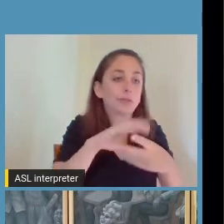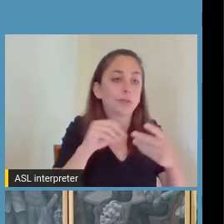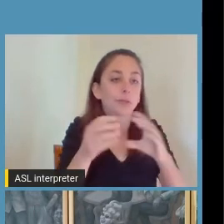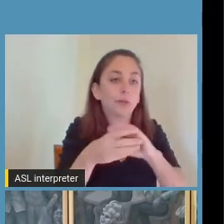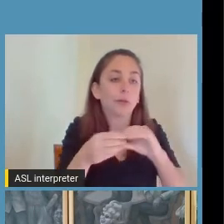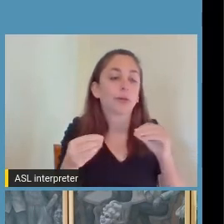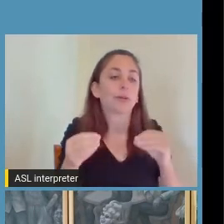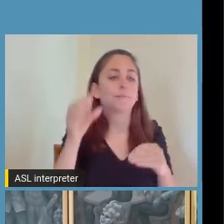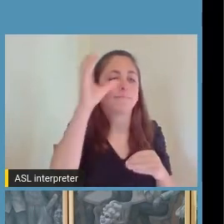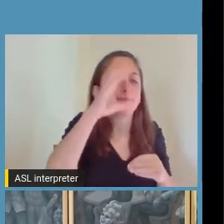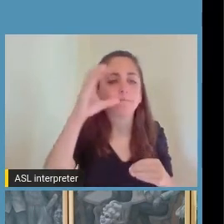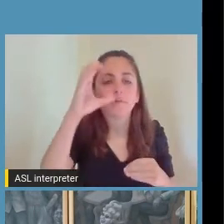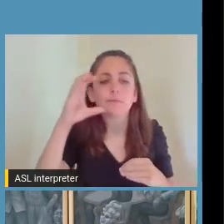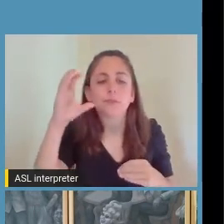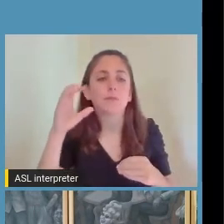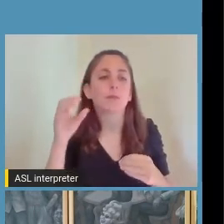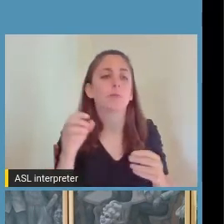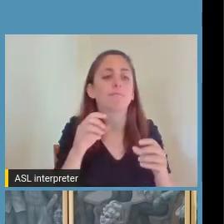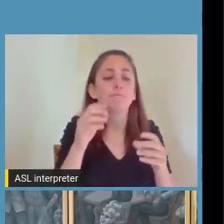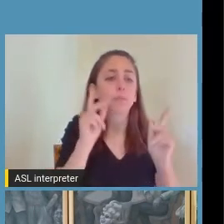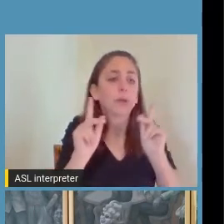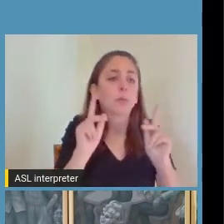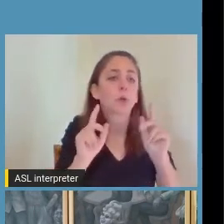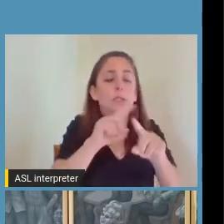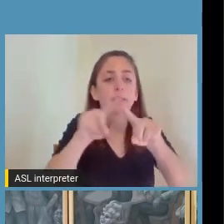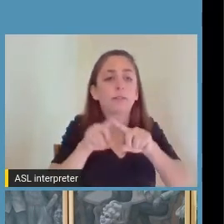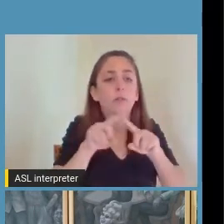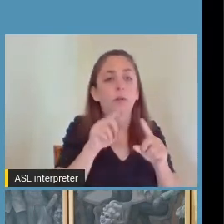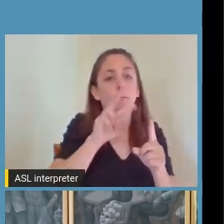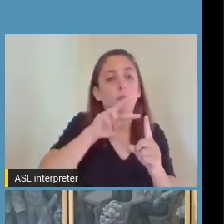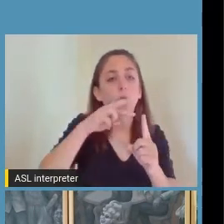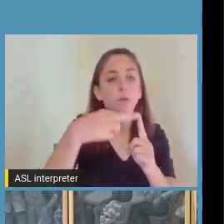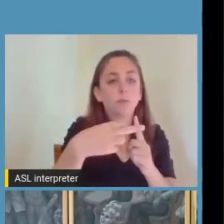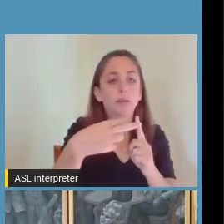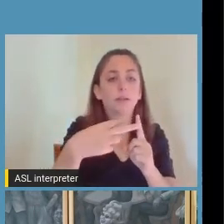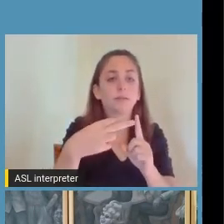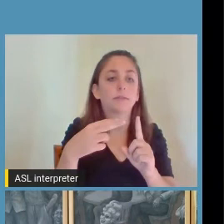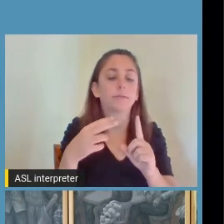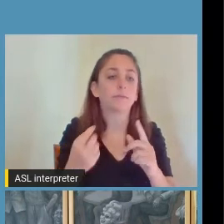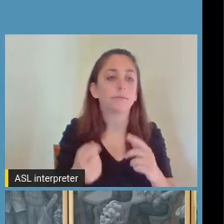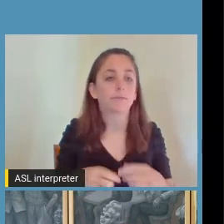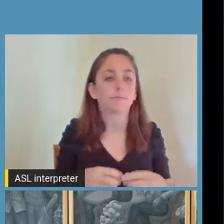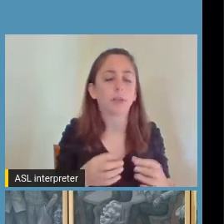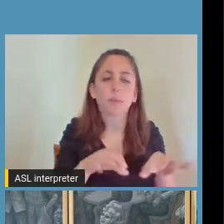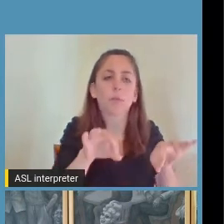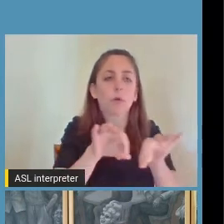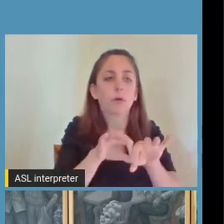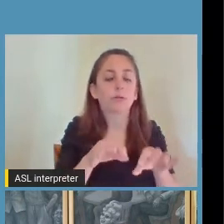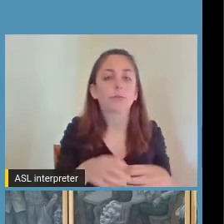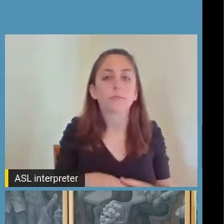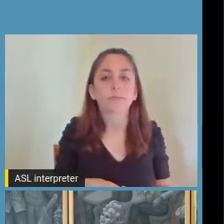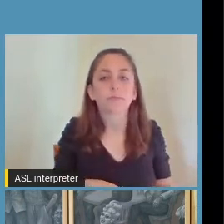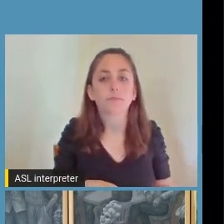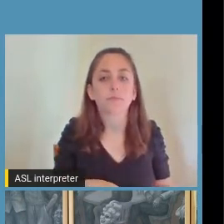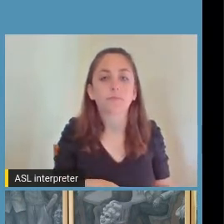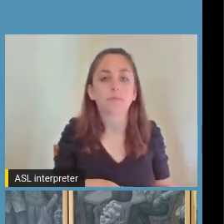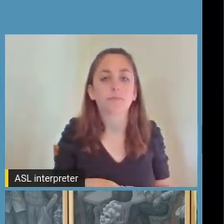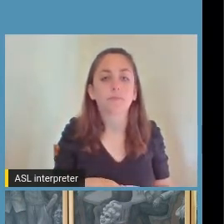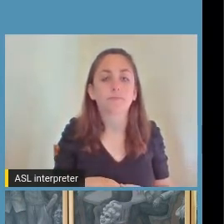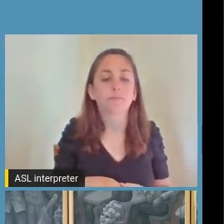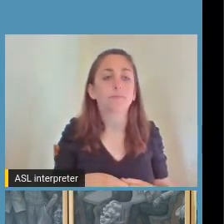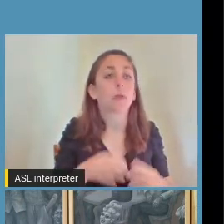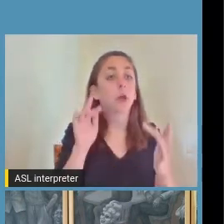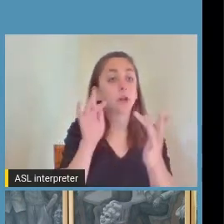new perspectives is one of the most crucial ways that we do that through this podcast. I would be delighted to